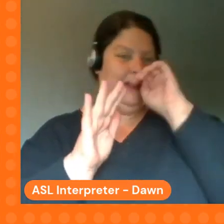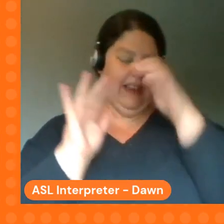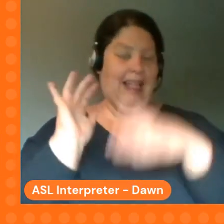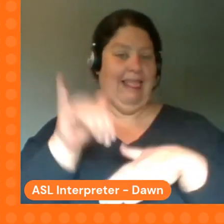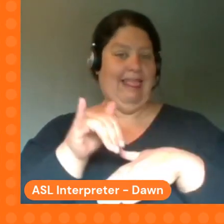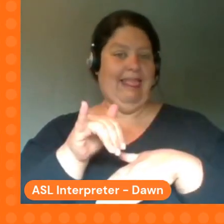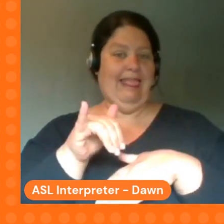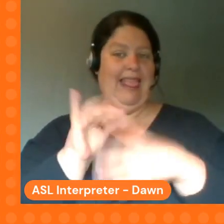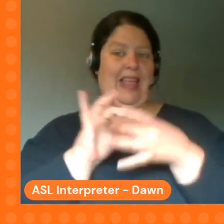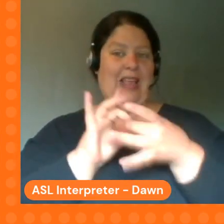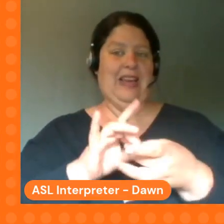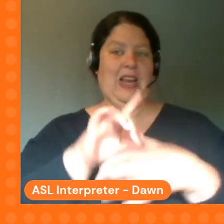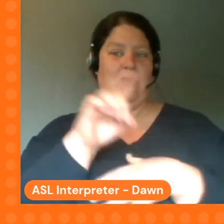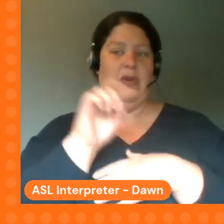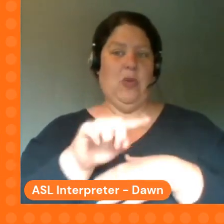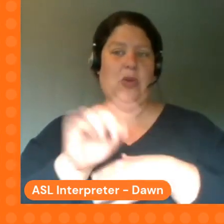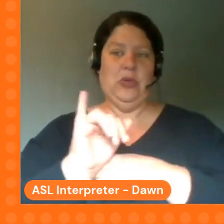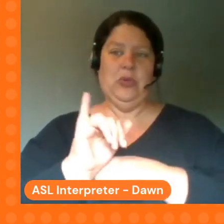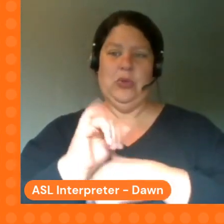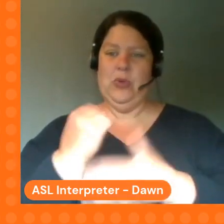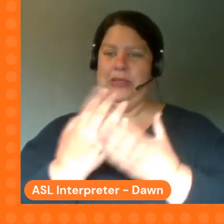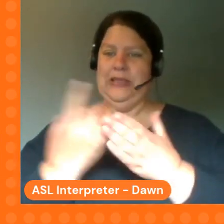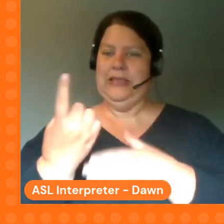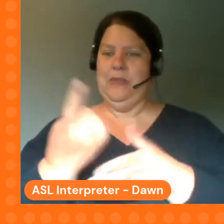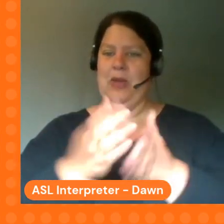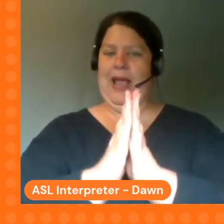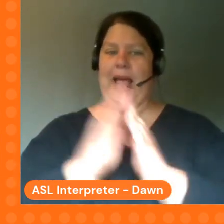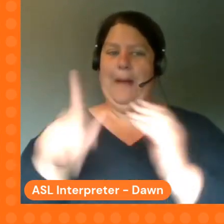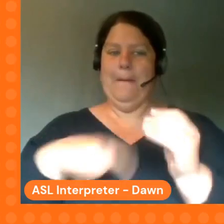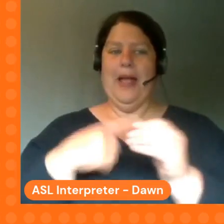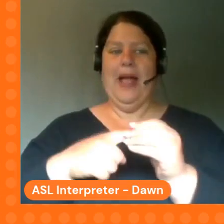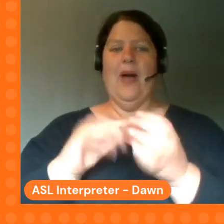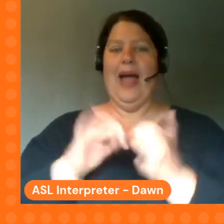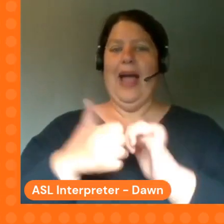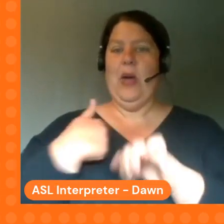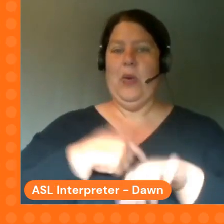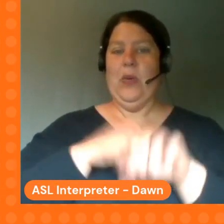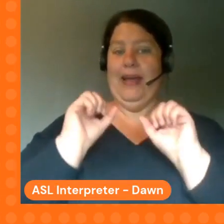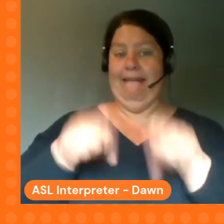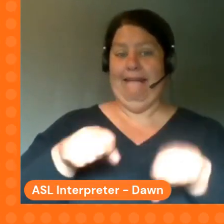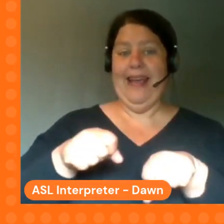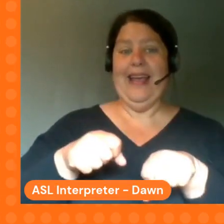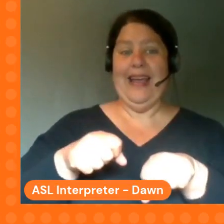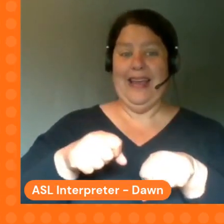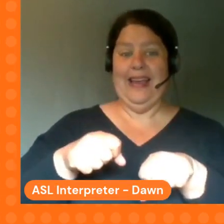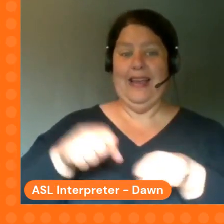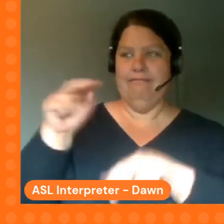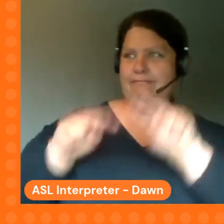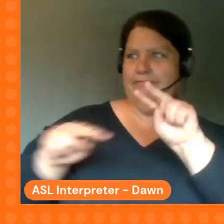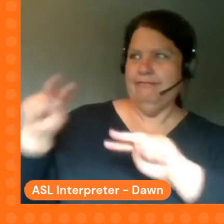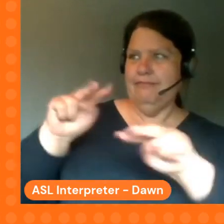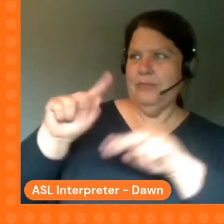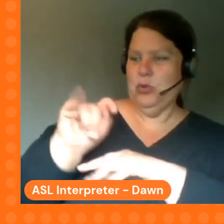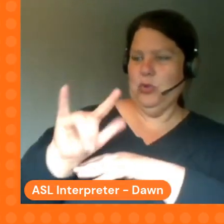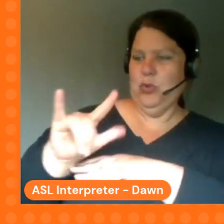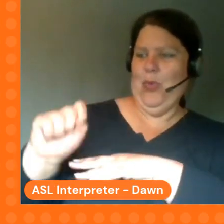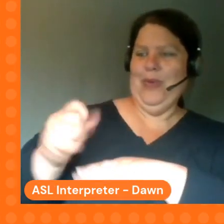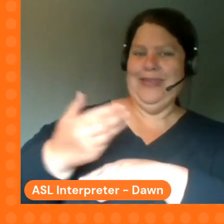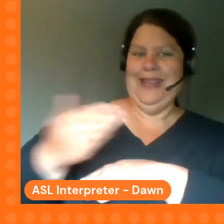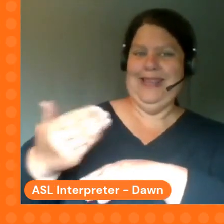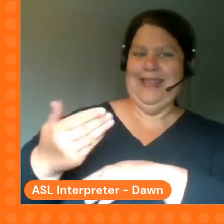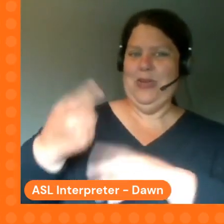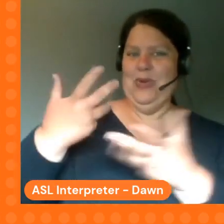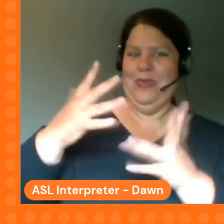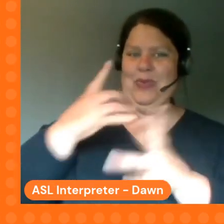too. Somebody was asking about just like how can we look at these tools and these things that you've just shown us, and I'm